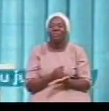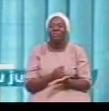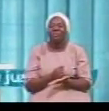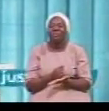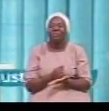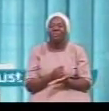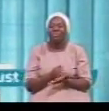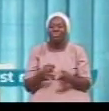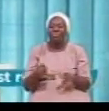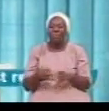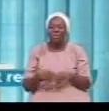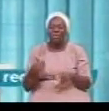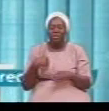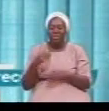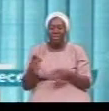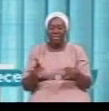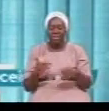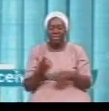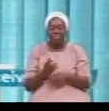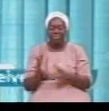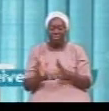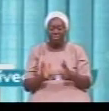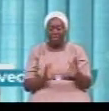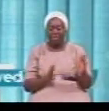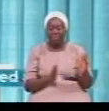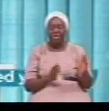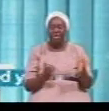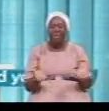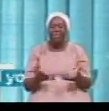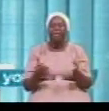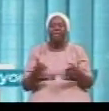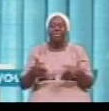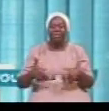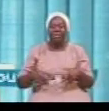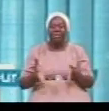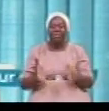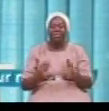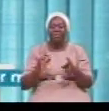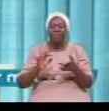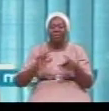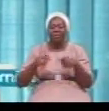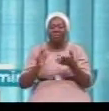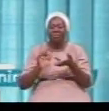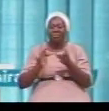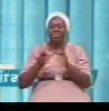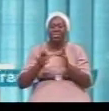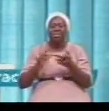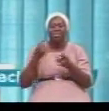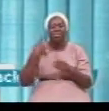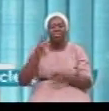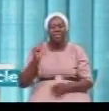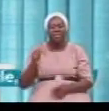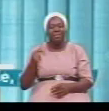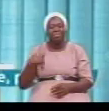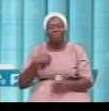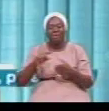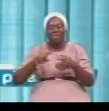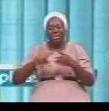While we are getting ready here, let's quickly go online for testimonies. We'll start from the